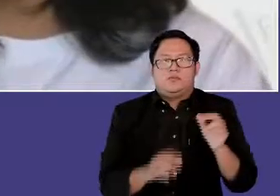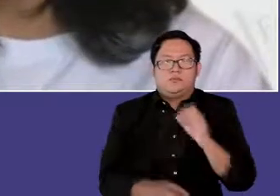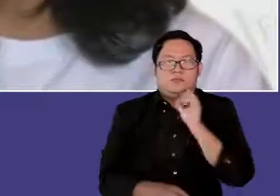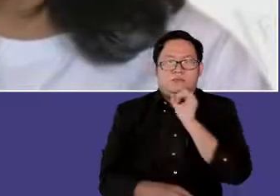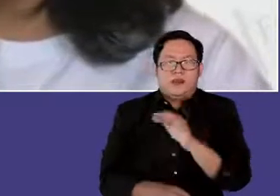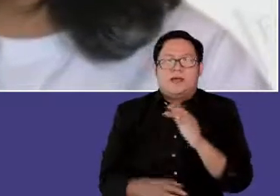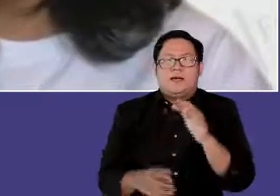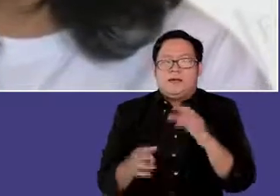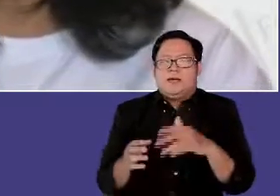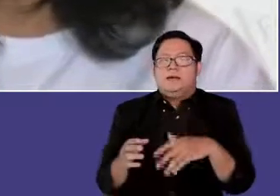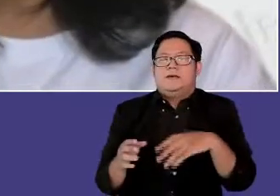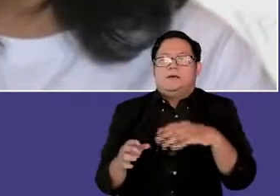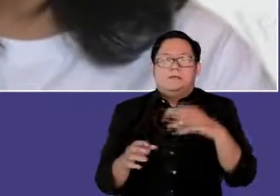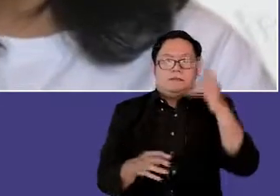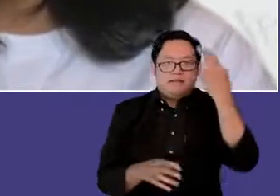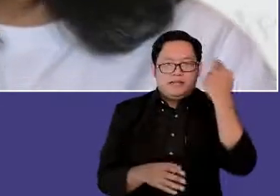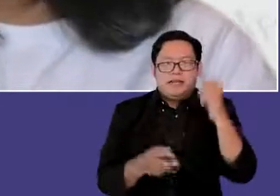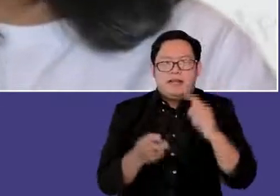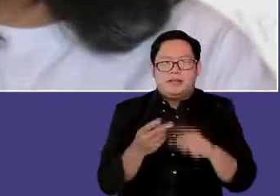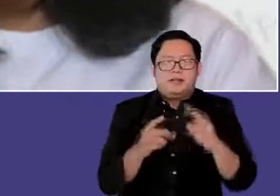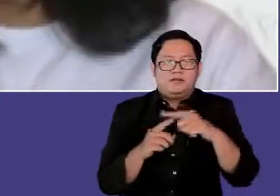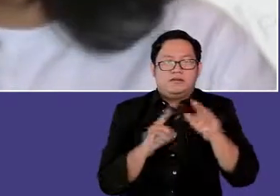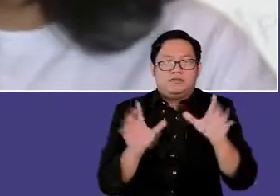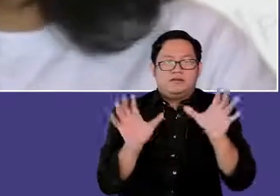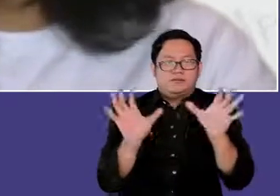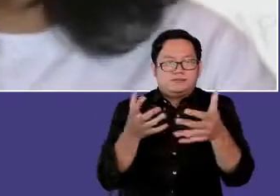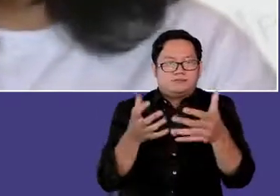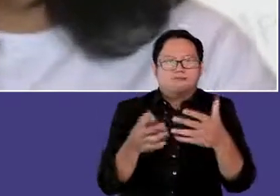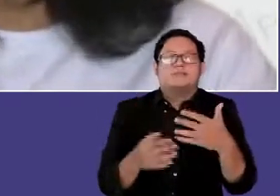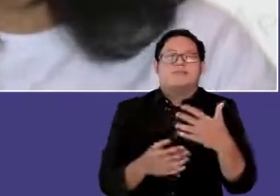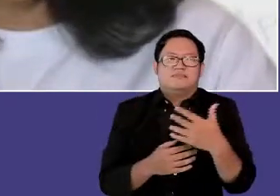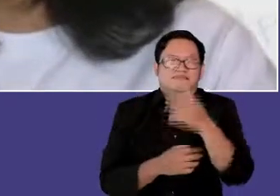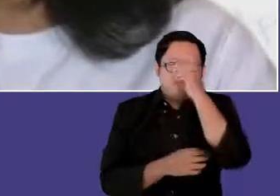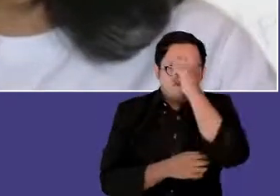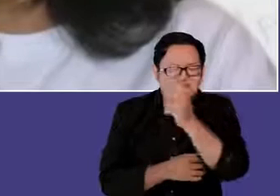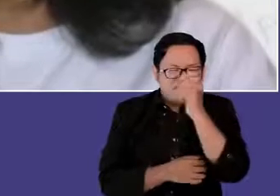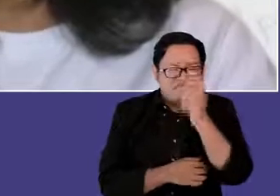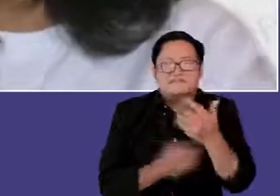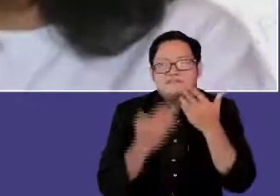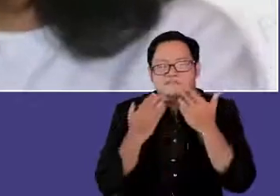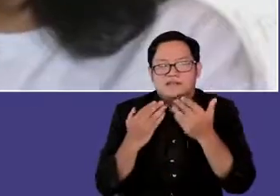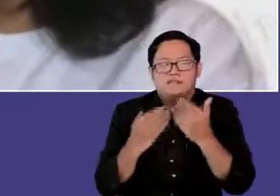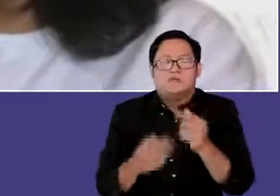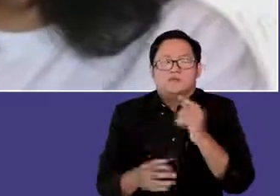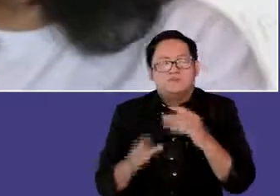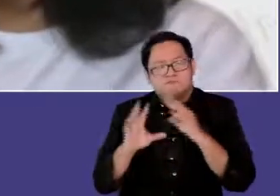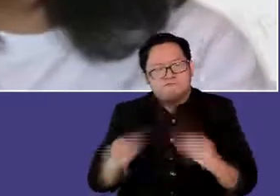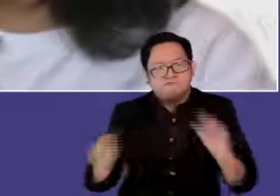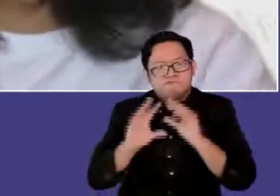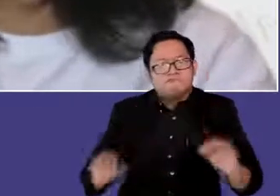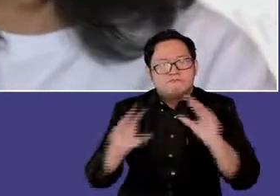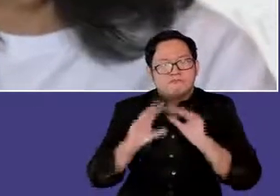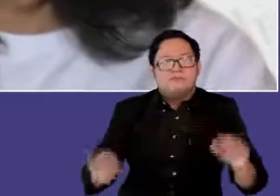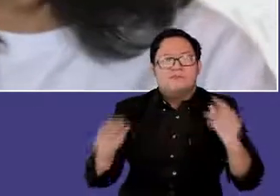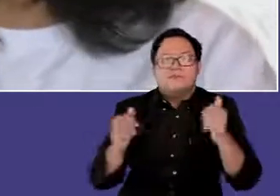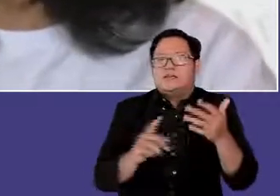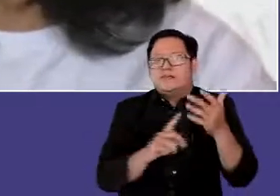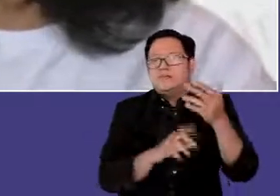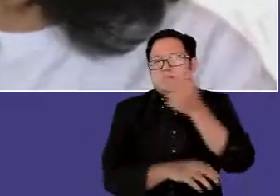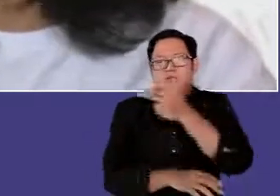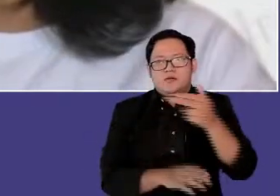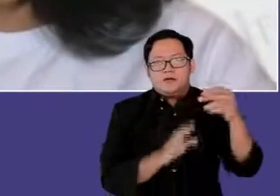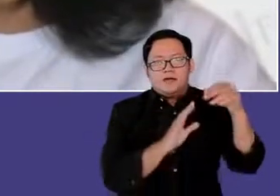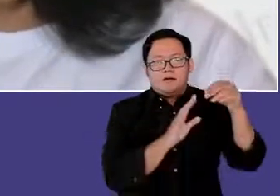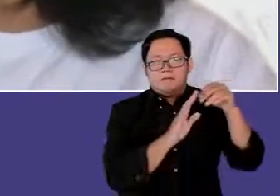task force, for the dedicated work to bring Indonesia to the gradual and optimistic recovery so far.